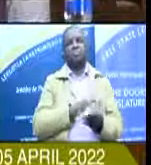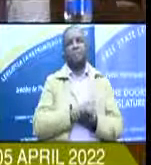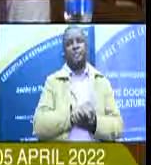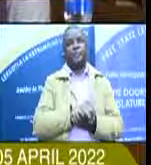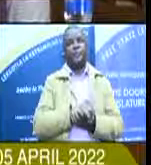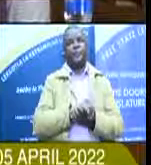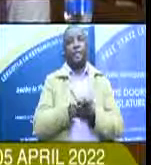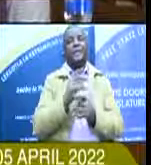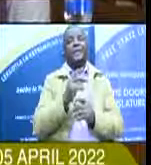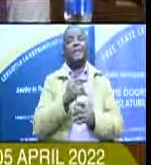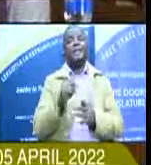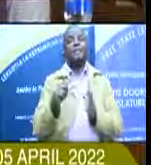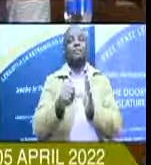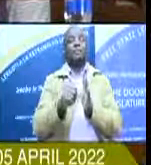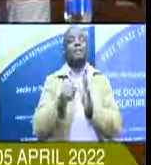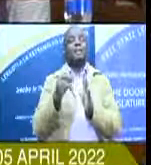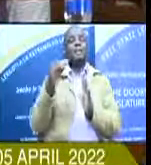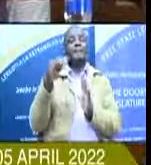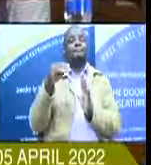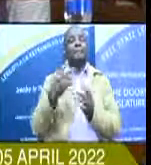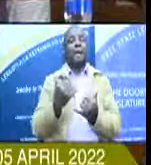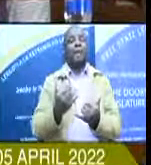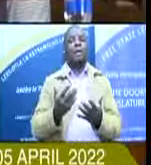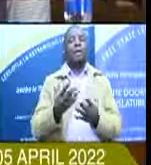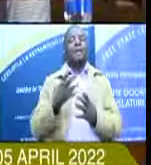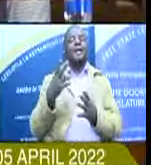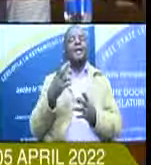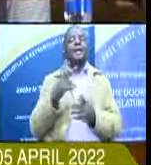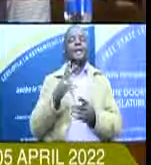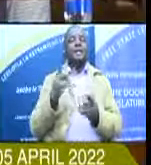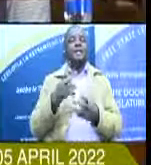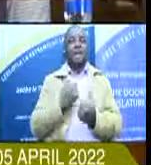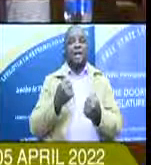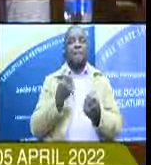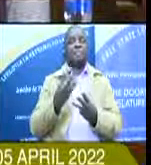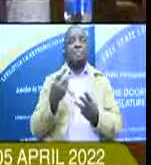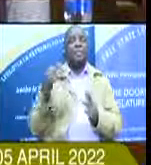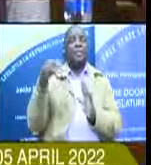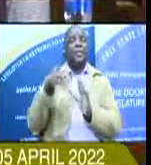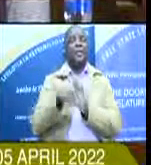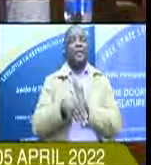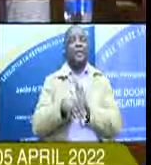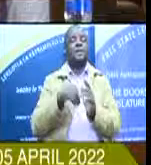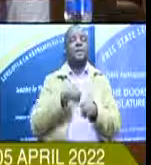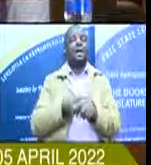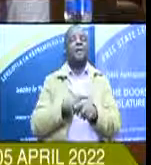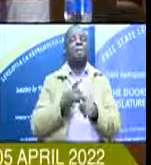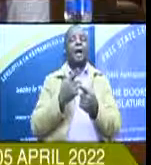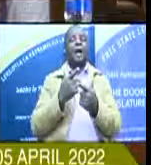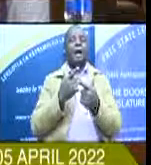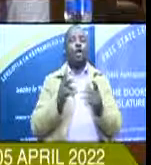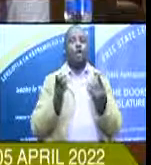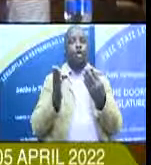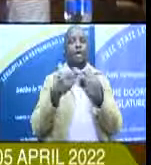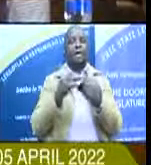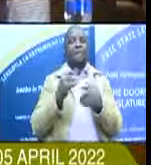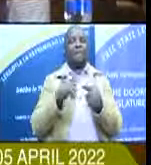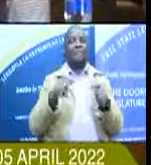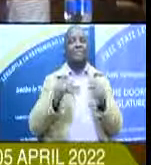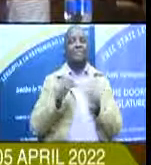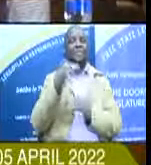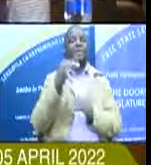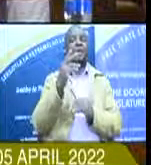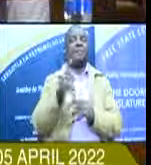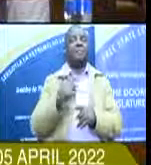a significant decline in the utilization of healthcare services, particularly during the higher levels of lockdown and the different waves